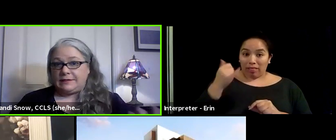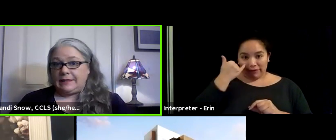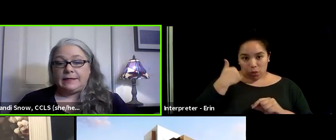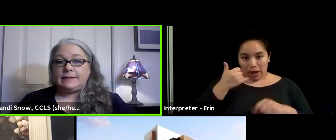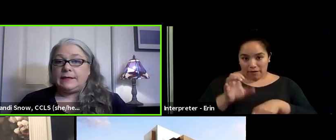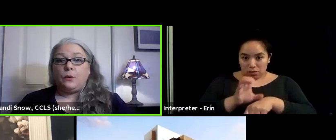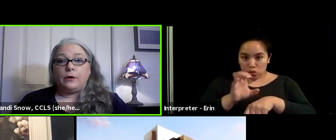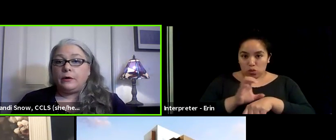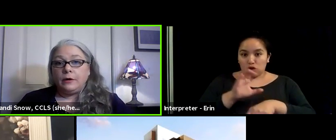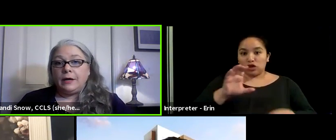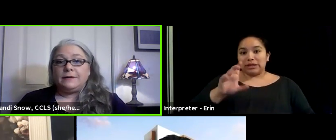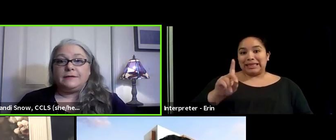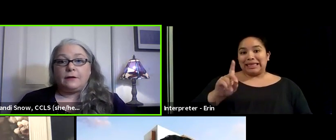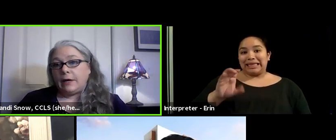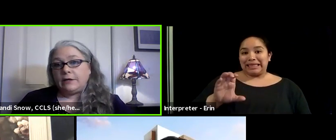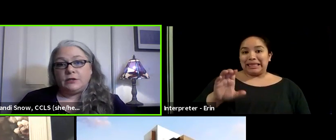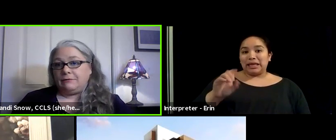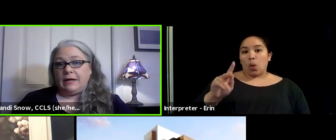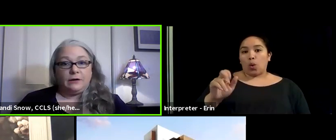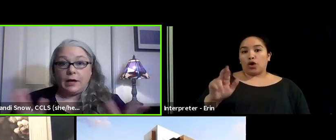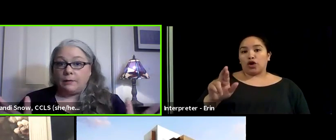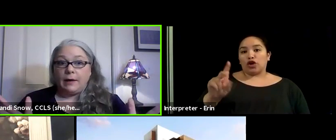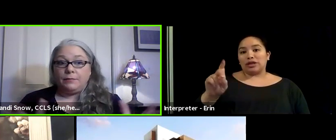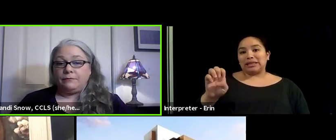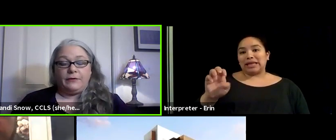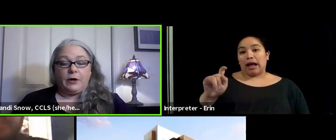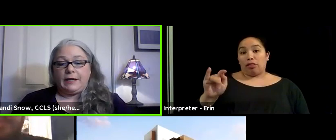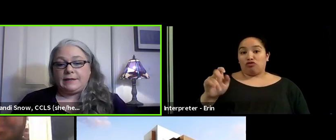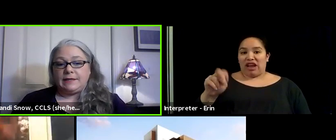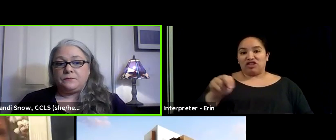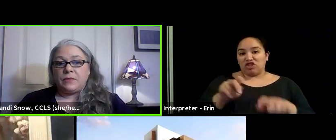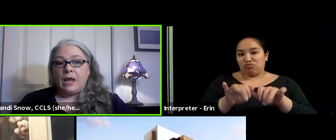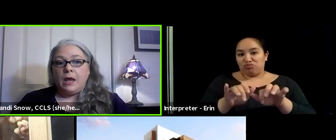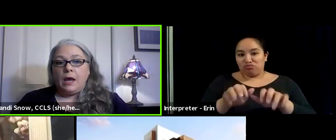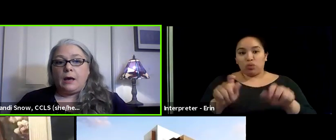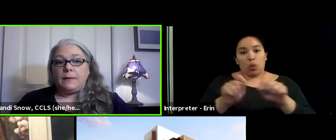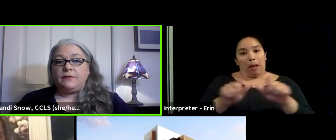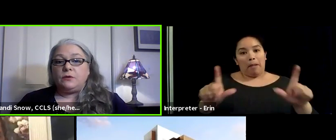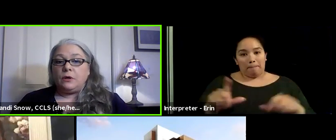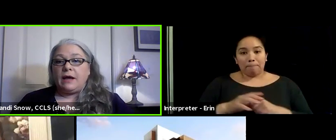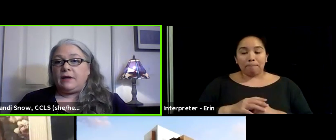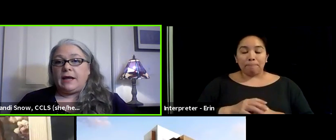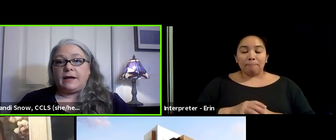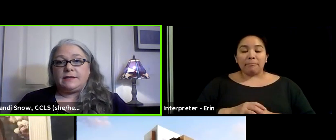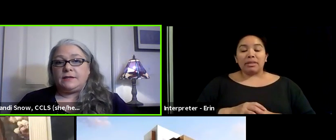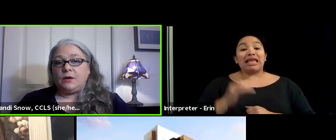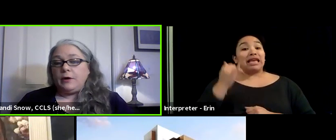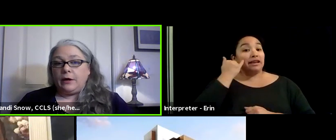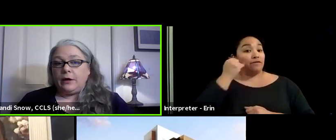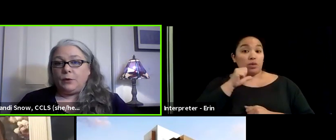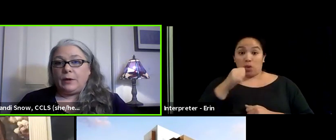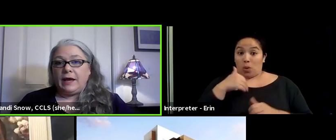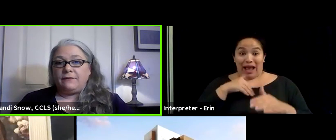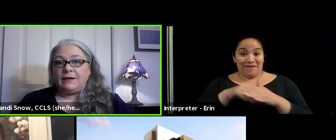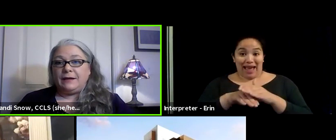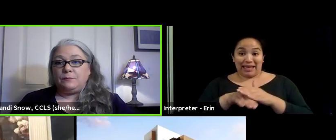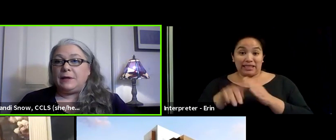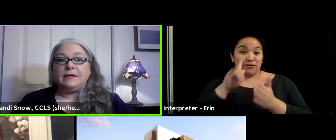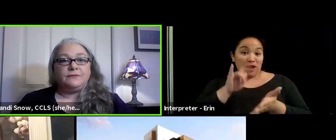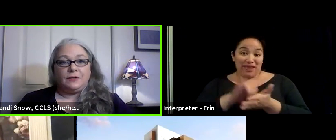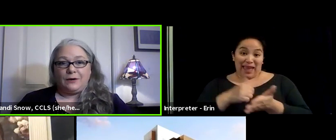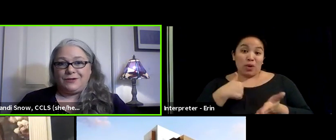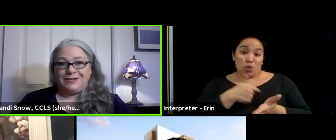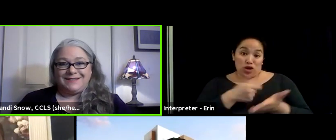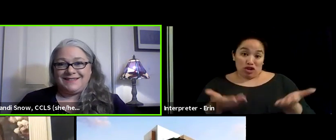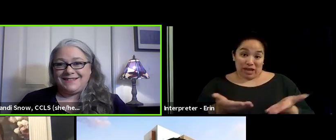access, CDC order declaration, and it'll come up very easy. If you don't have that access, though, we're here, and we have it in